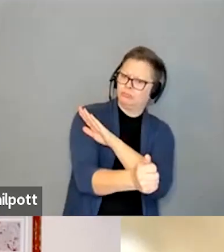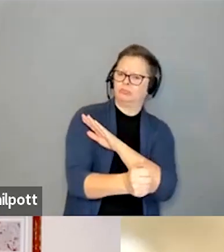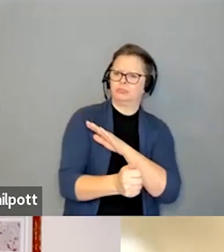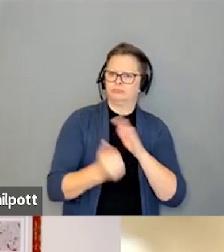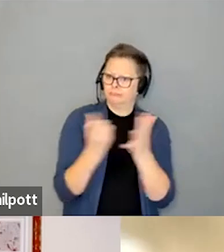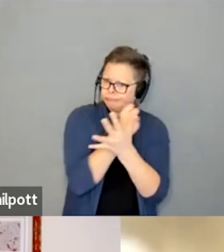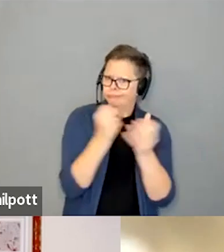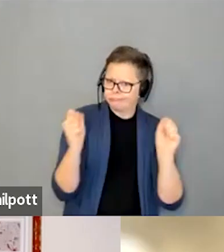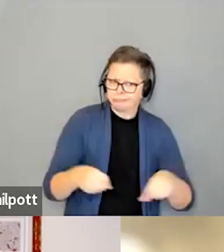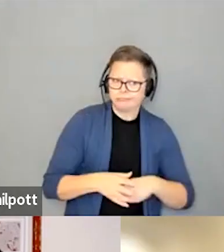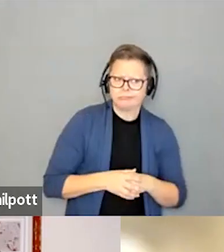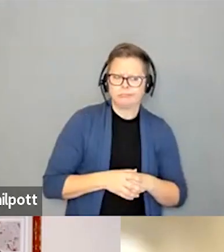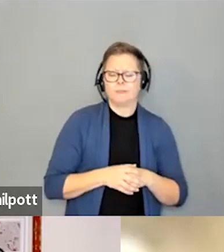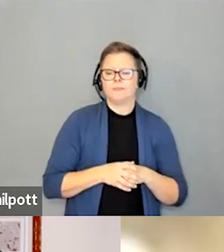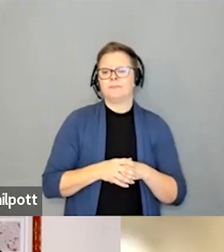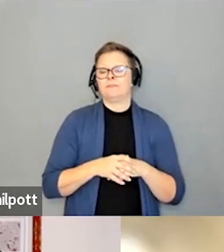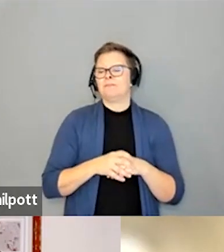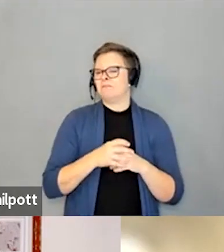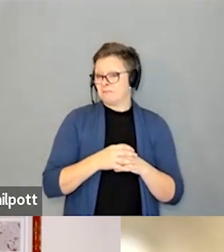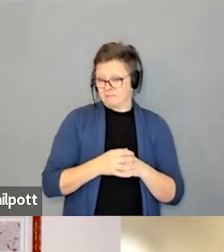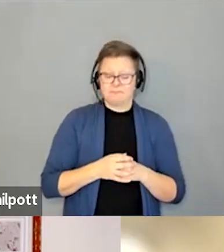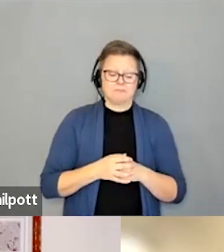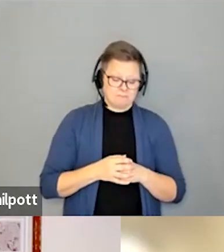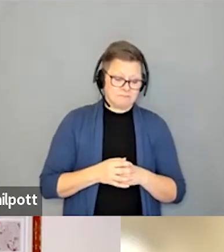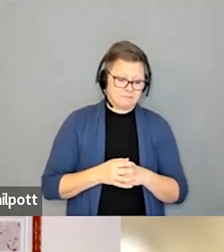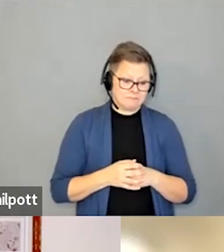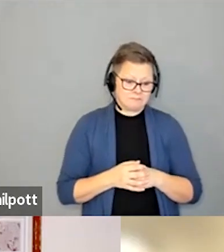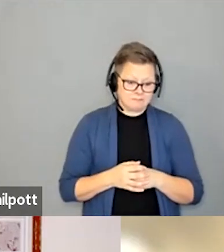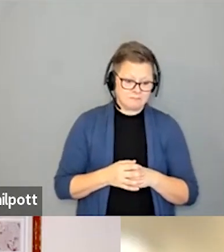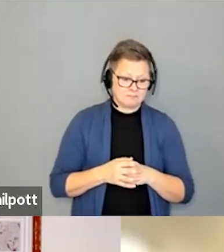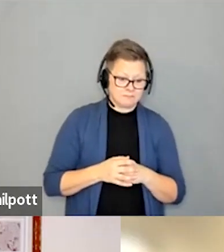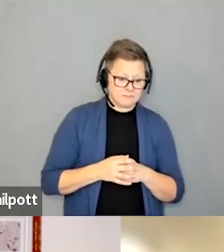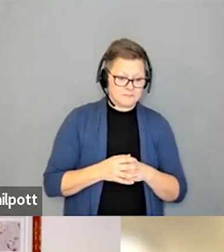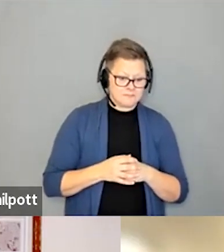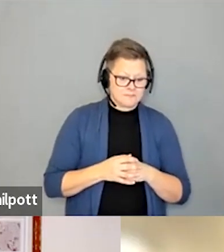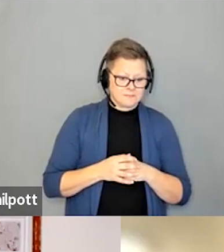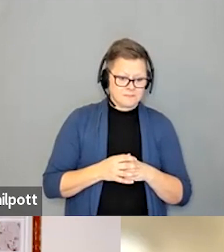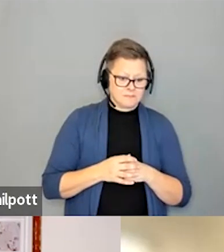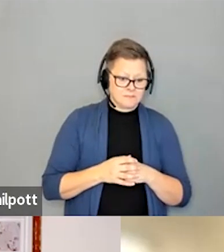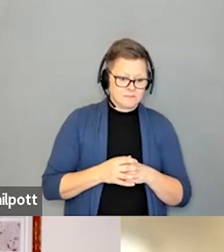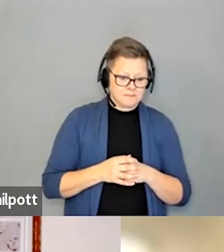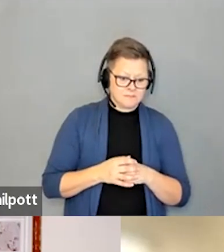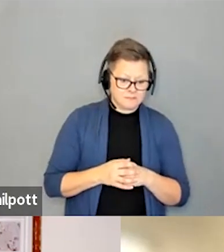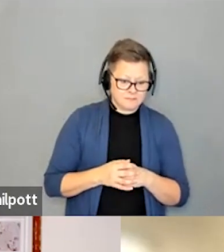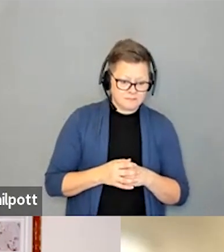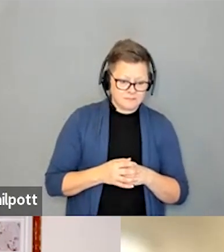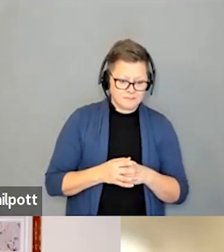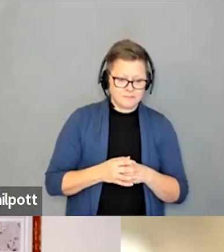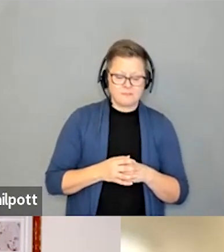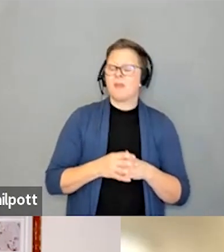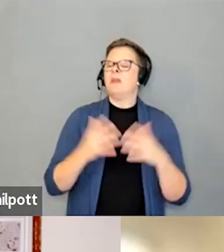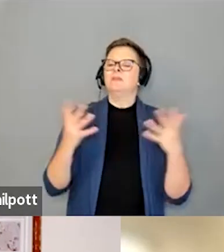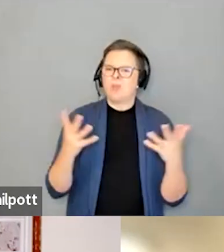And so when it comes to managers, the training is maybe different